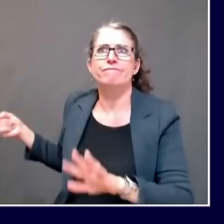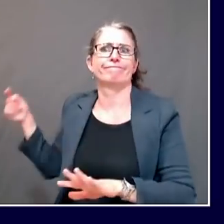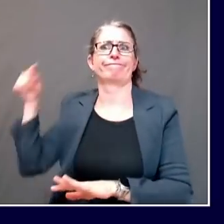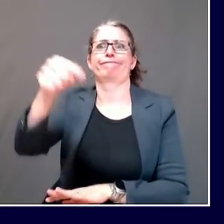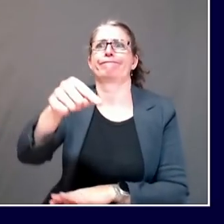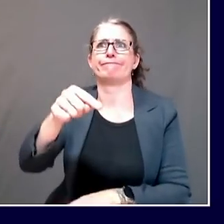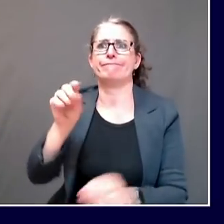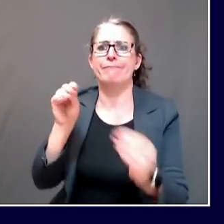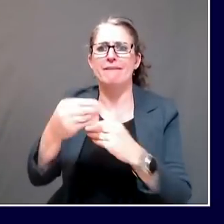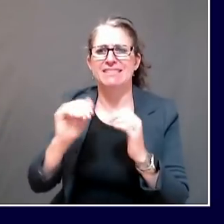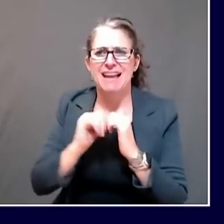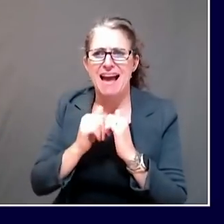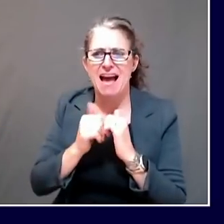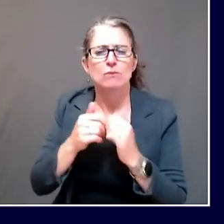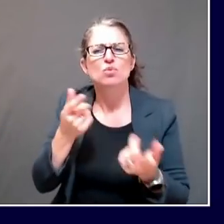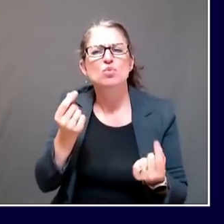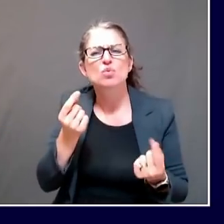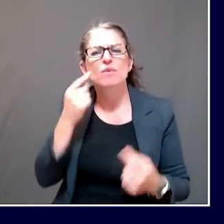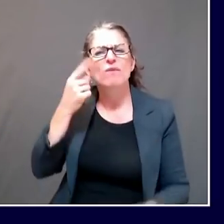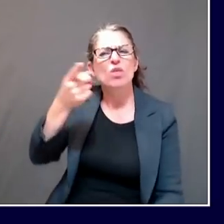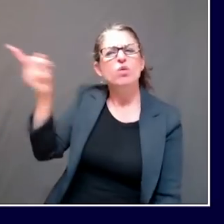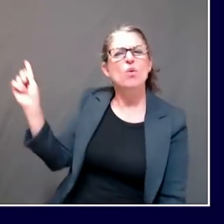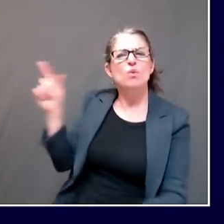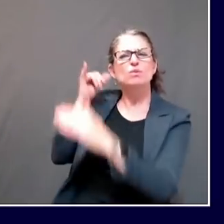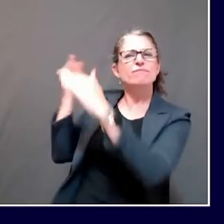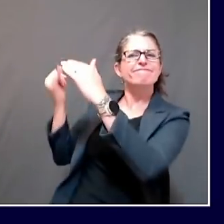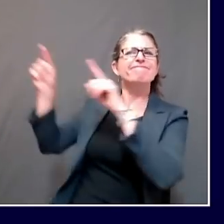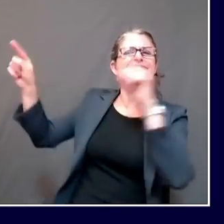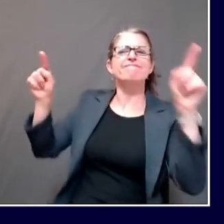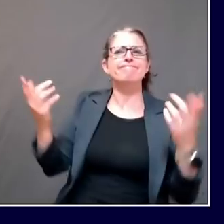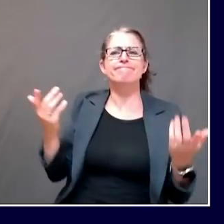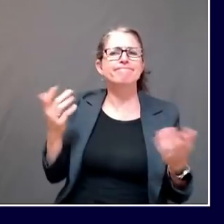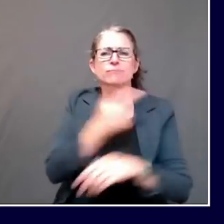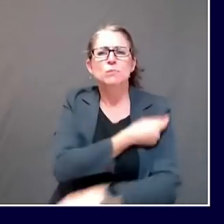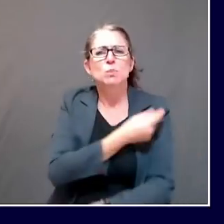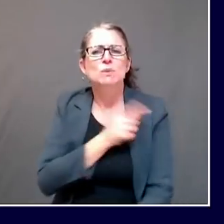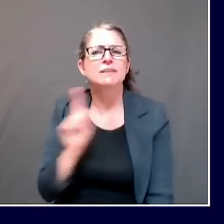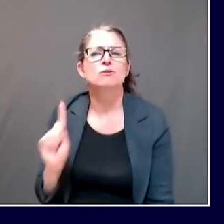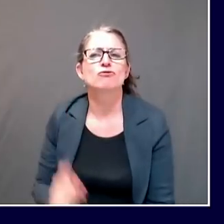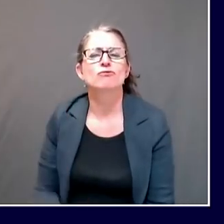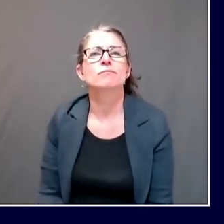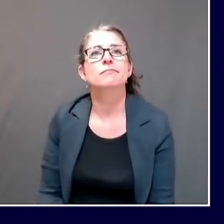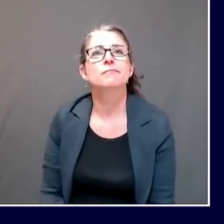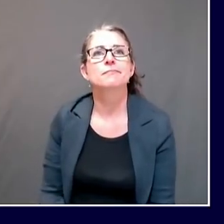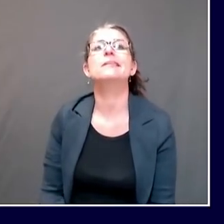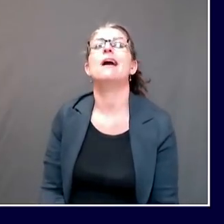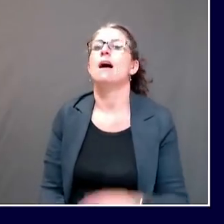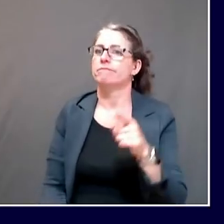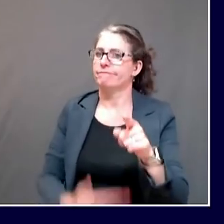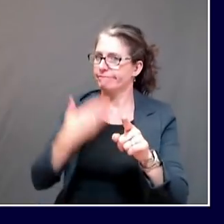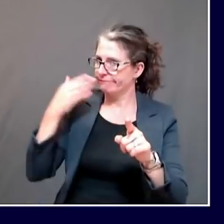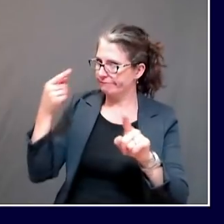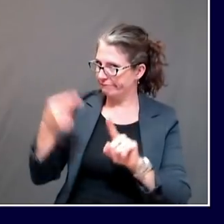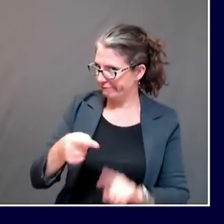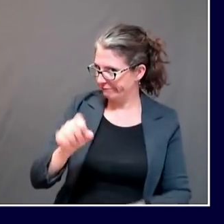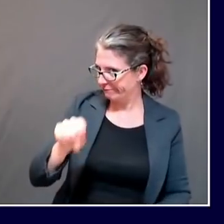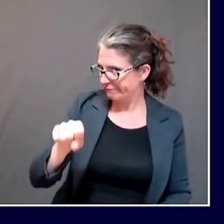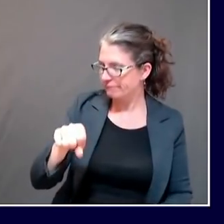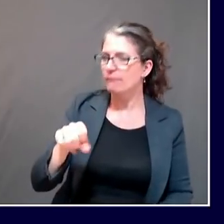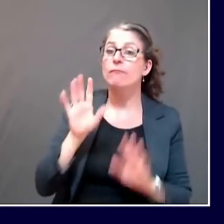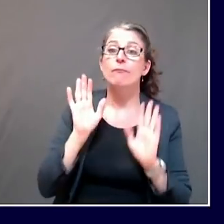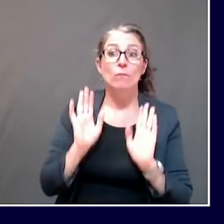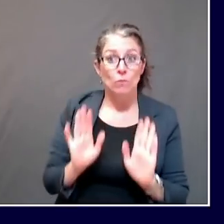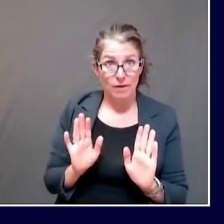for vaccinations. We recognize that although visiting your primary care healthcare provider is an important part of staying